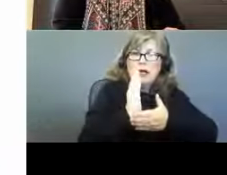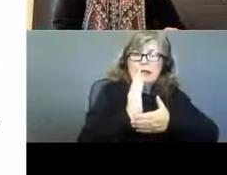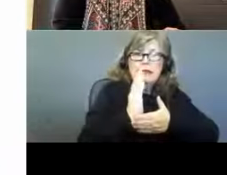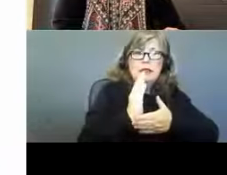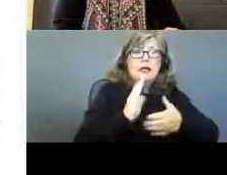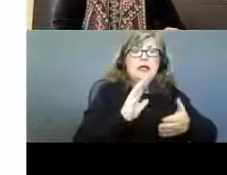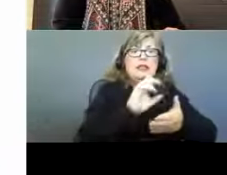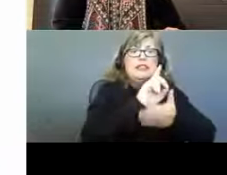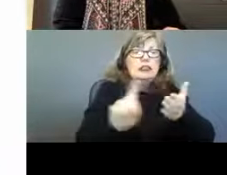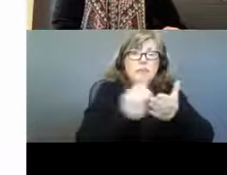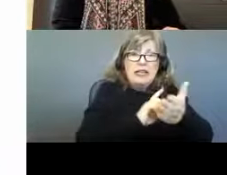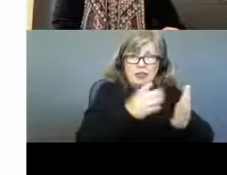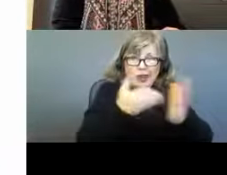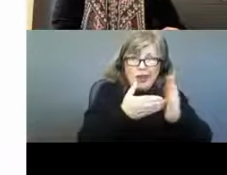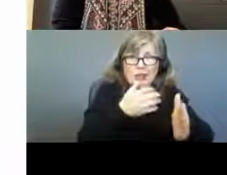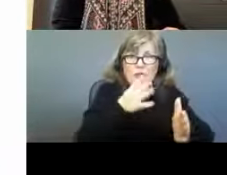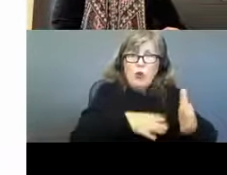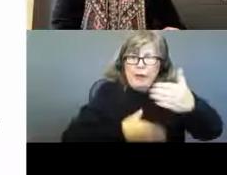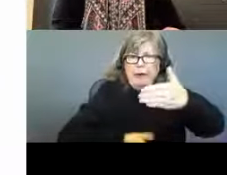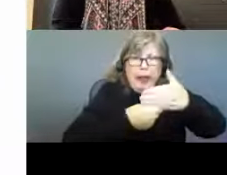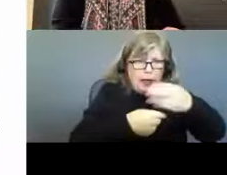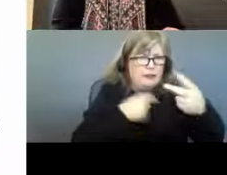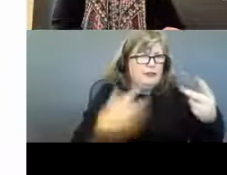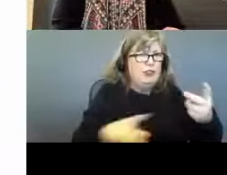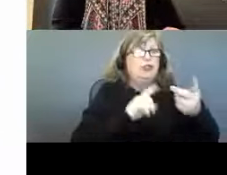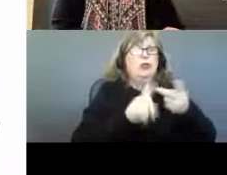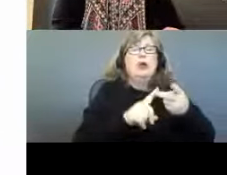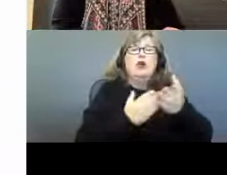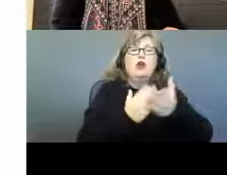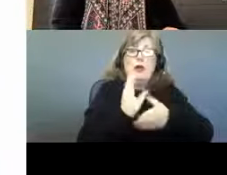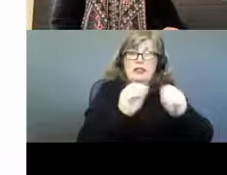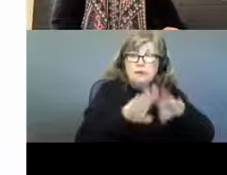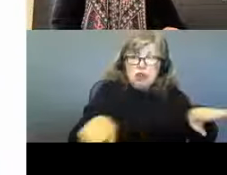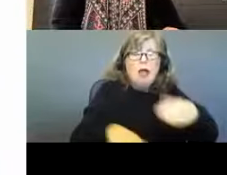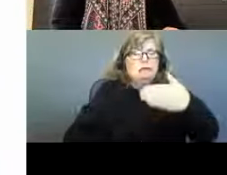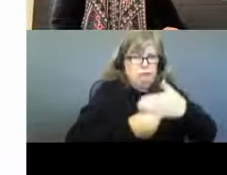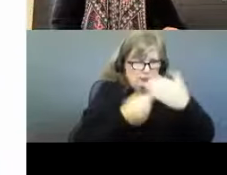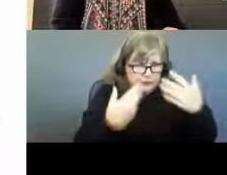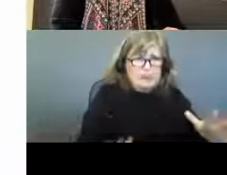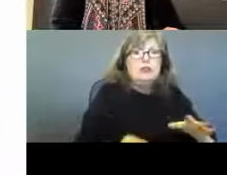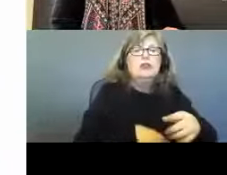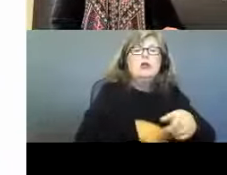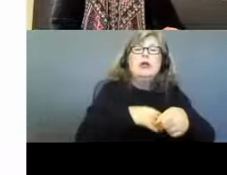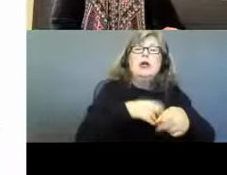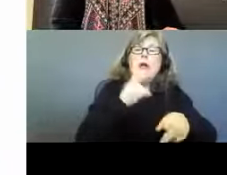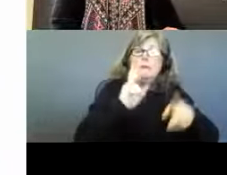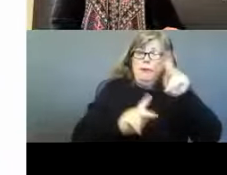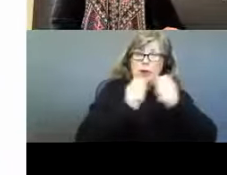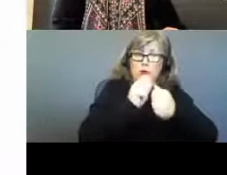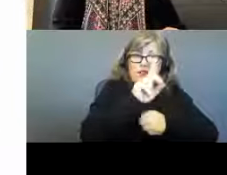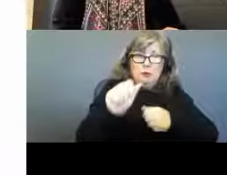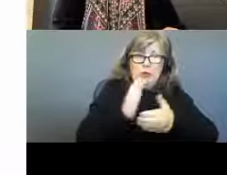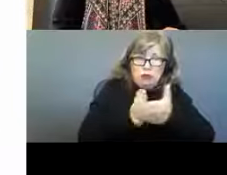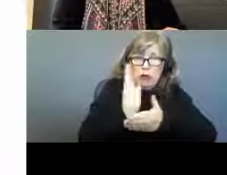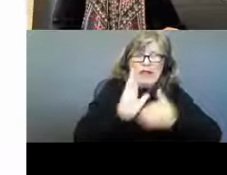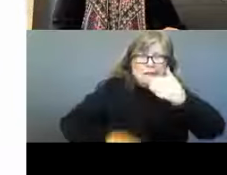Discrimination Against Women, the Convention on the Rights of the Child, and the Convention on the Rights of Persons with